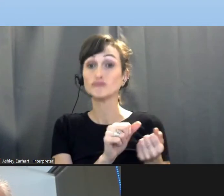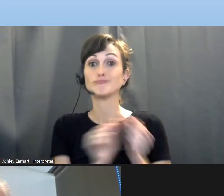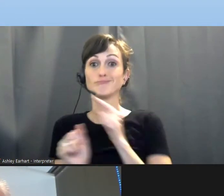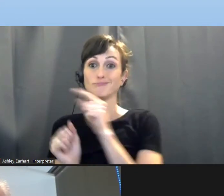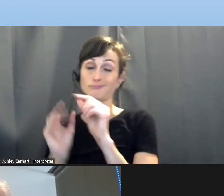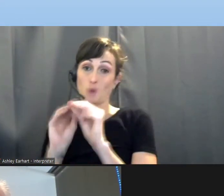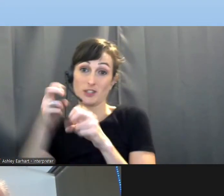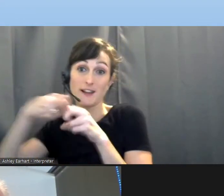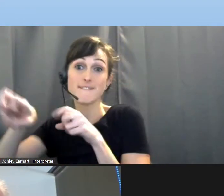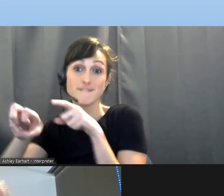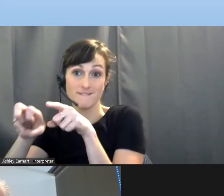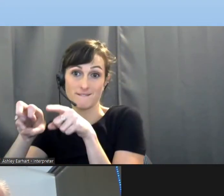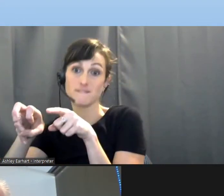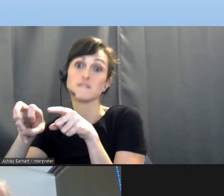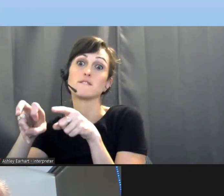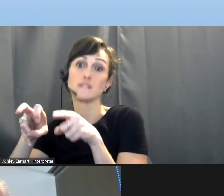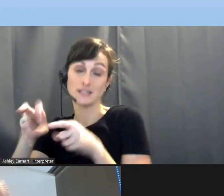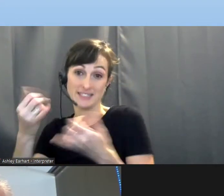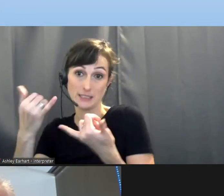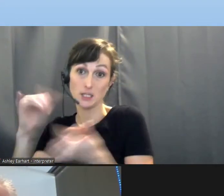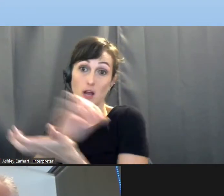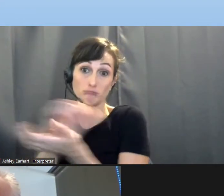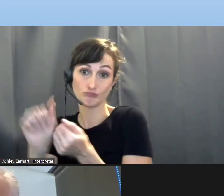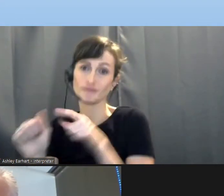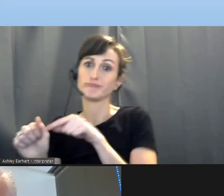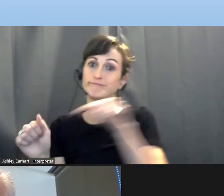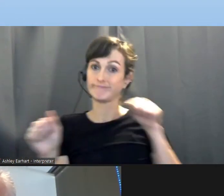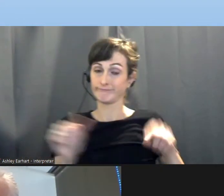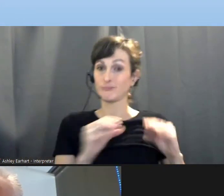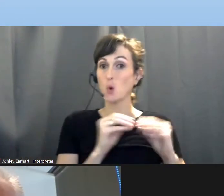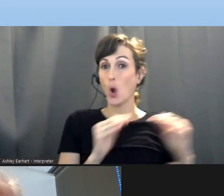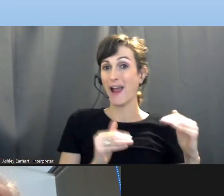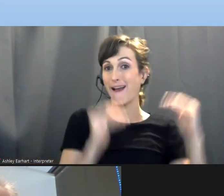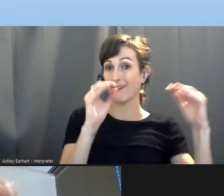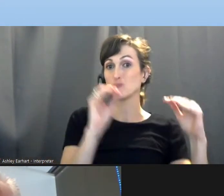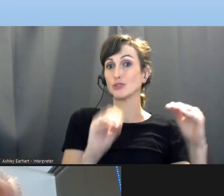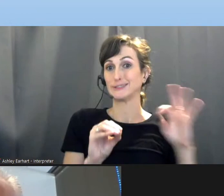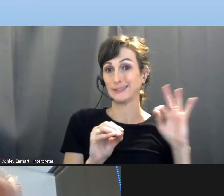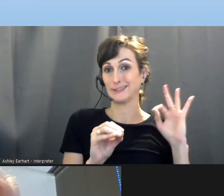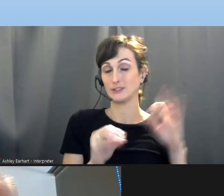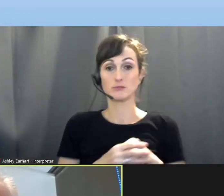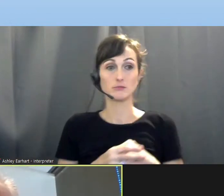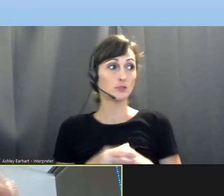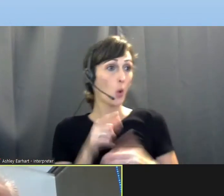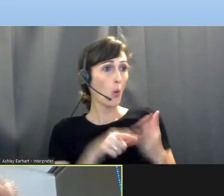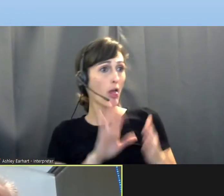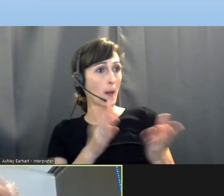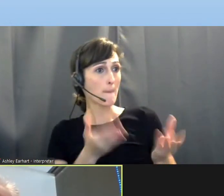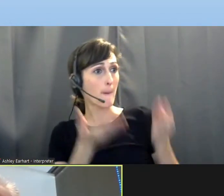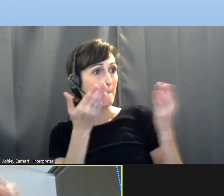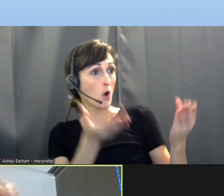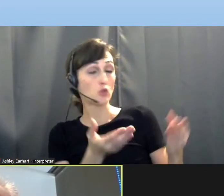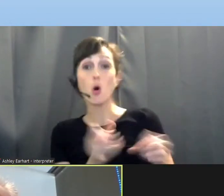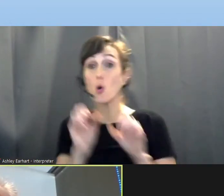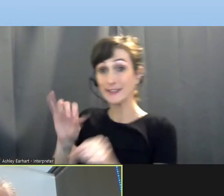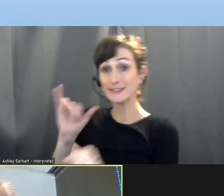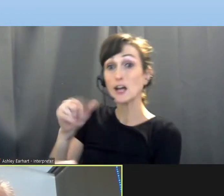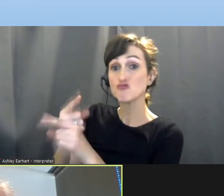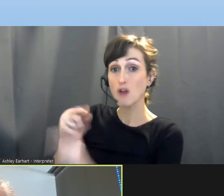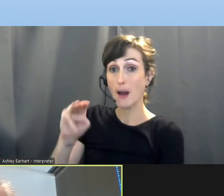reduction would have probably been much higher. What's their proposal? How much? Yeah, that's correct, Mike.